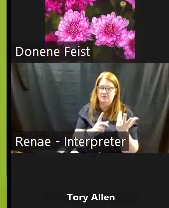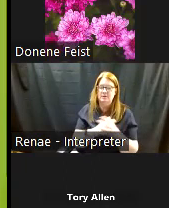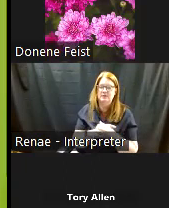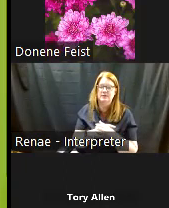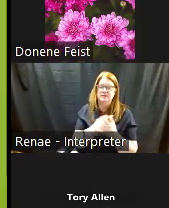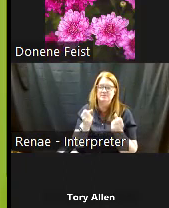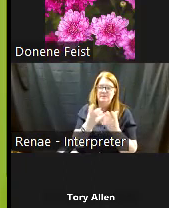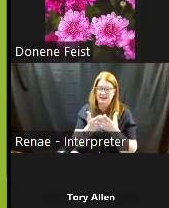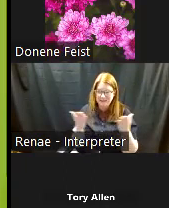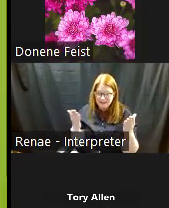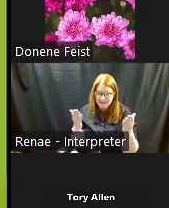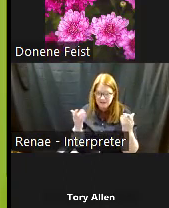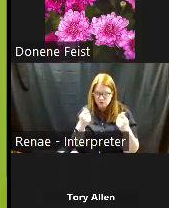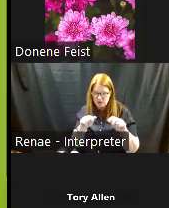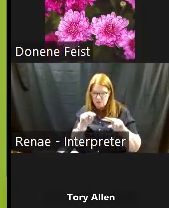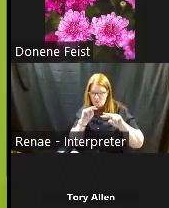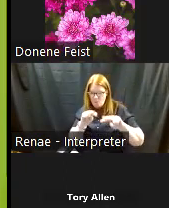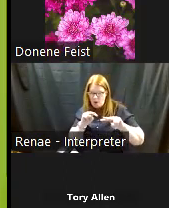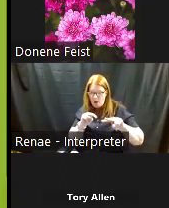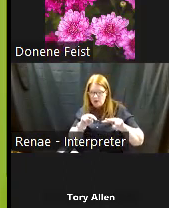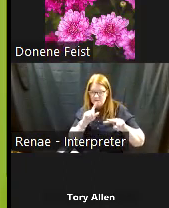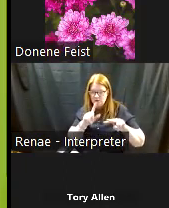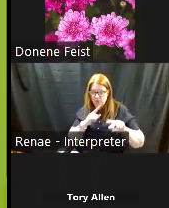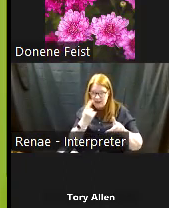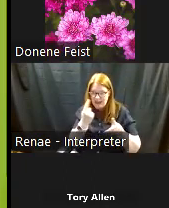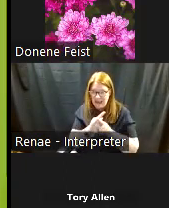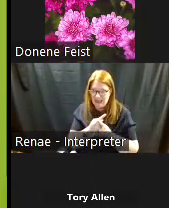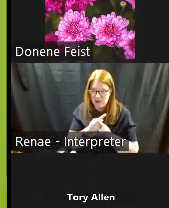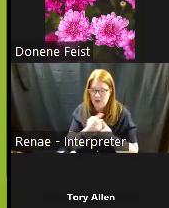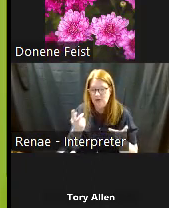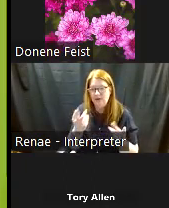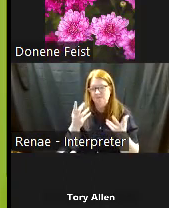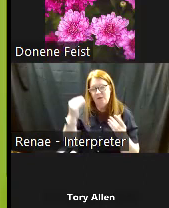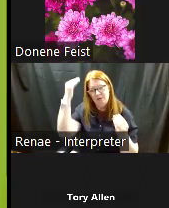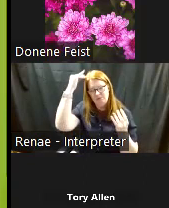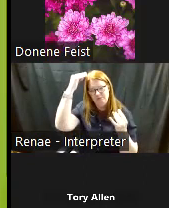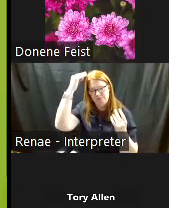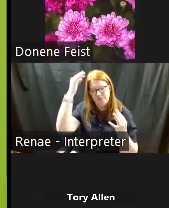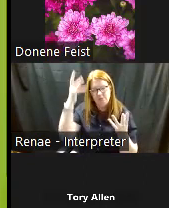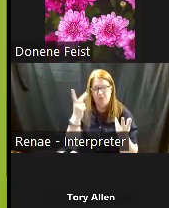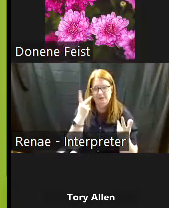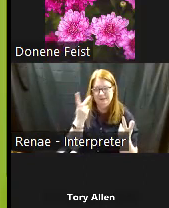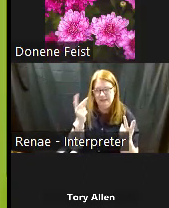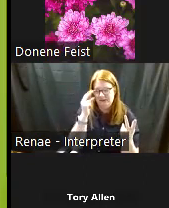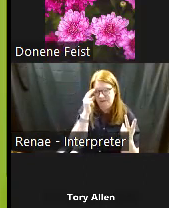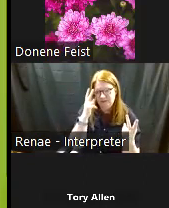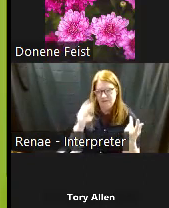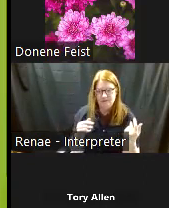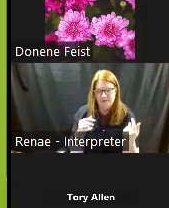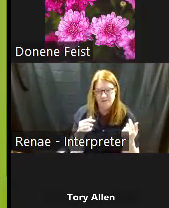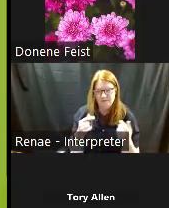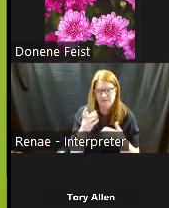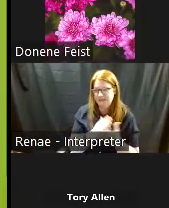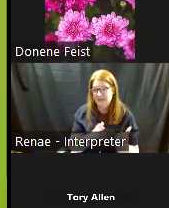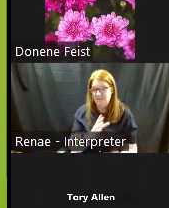lot of stuff that we're trying to monitor, make sure we're being accurate. And, we might be thinking a lot about what we're seeing. And so some